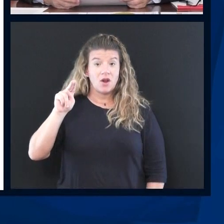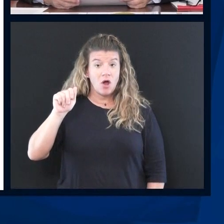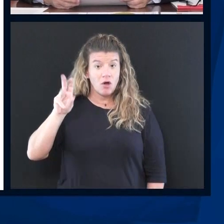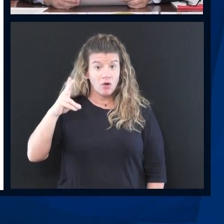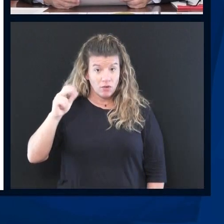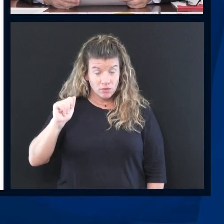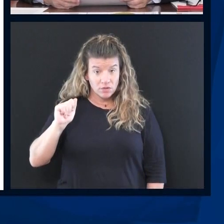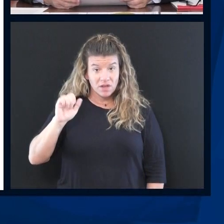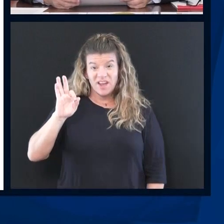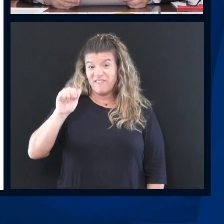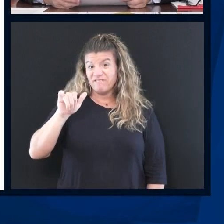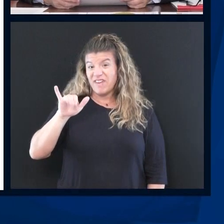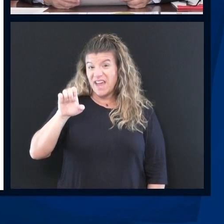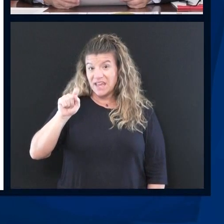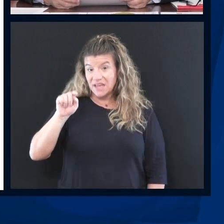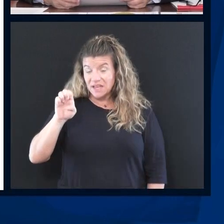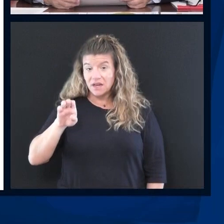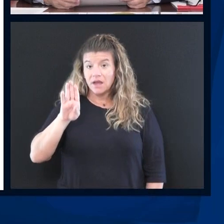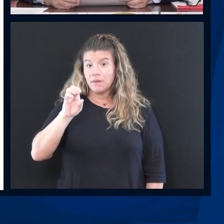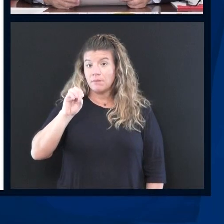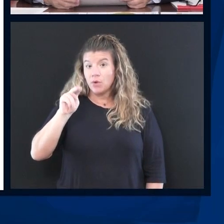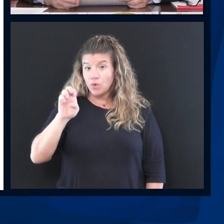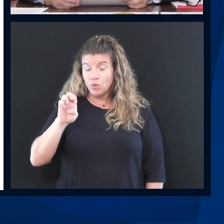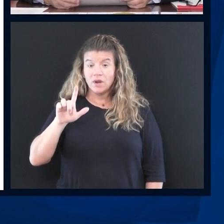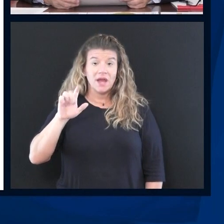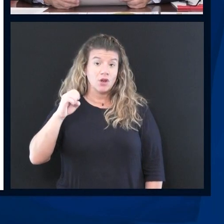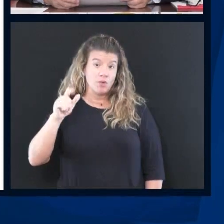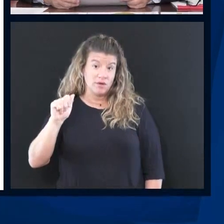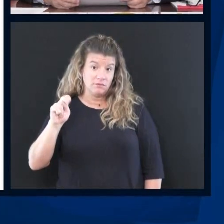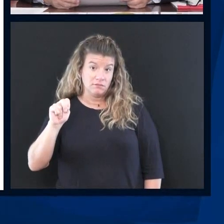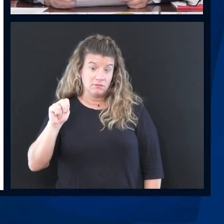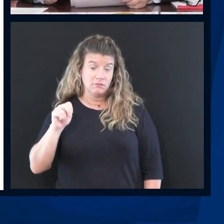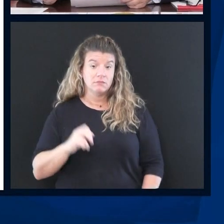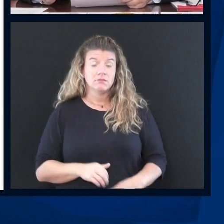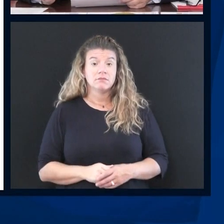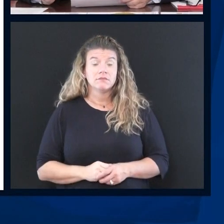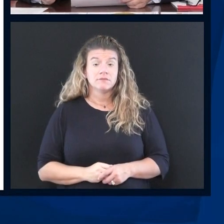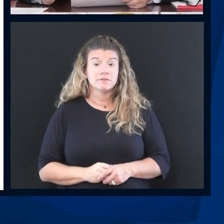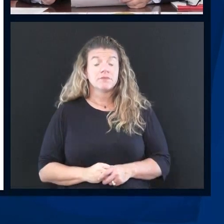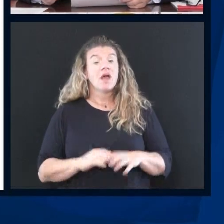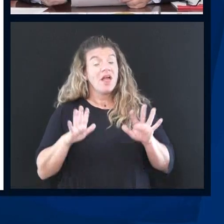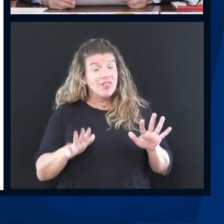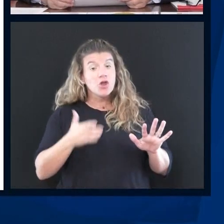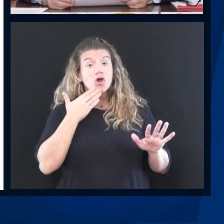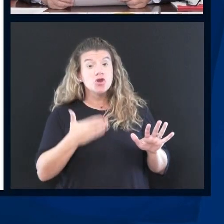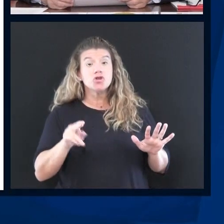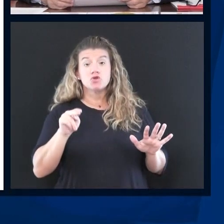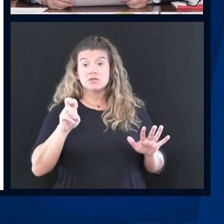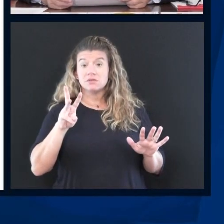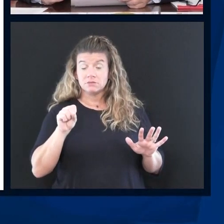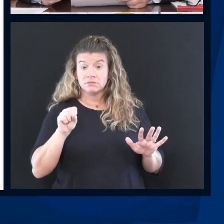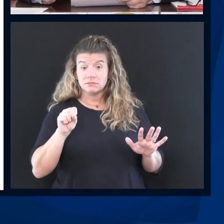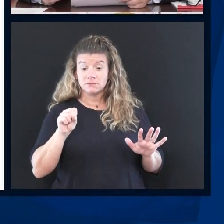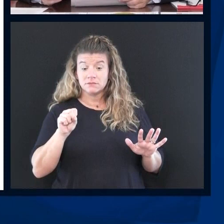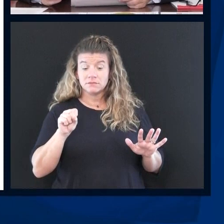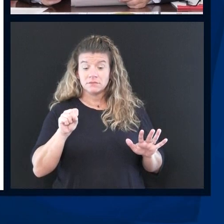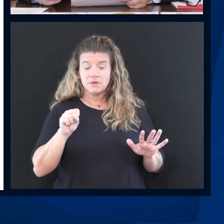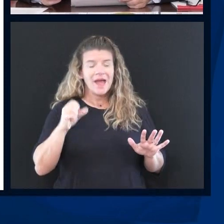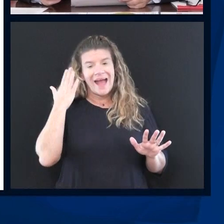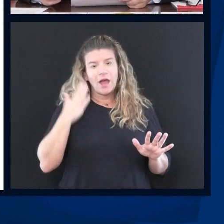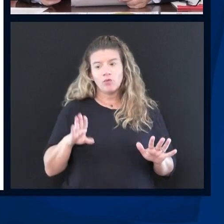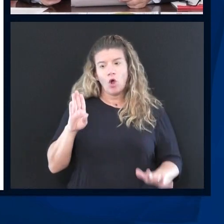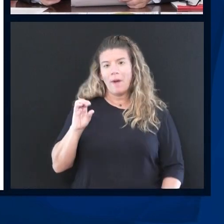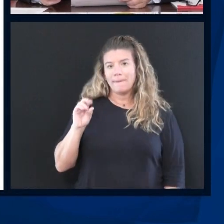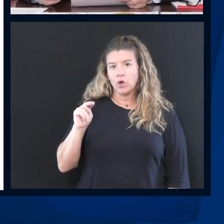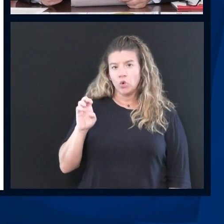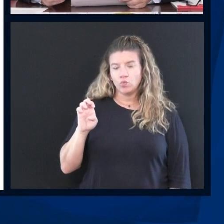County, Fayette County, Boone County, and Logan County. Now, the good part about this is, I don't know about